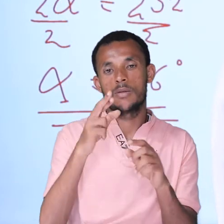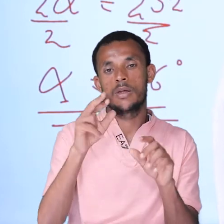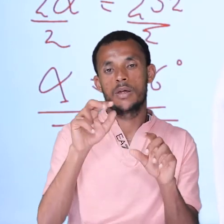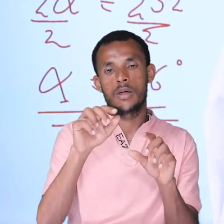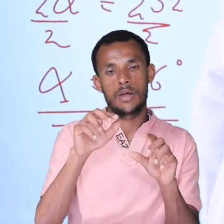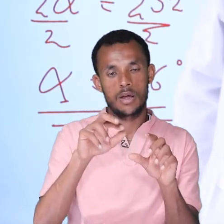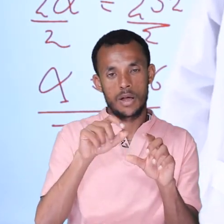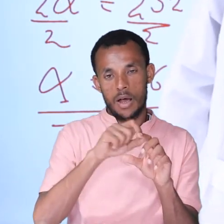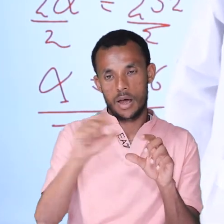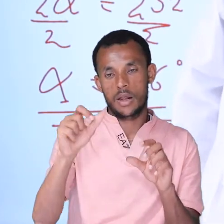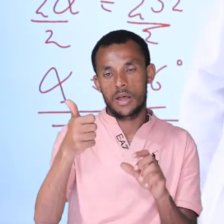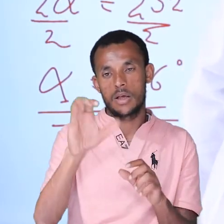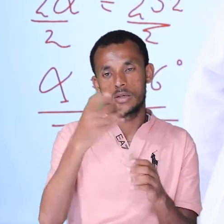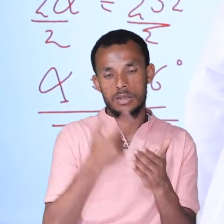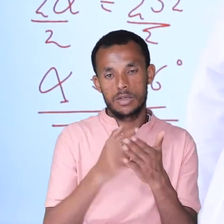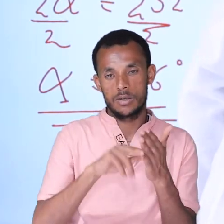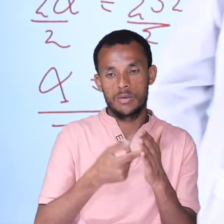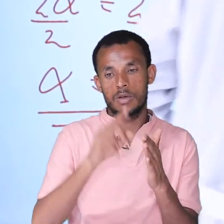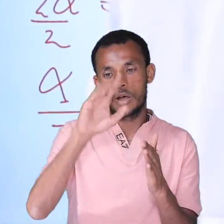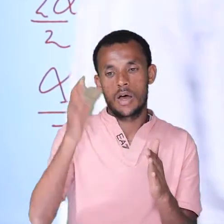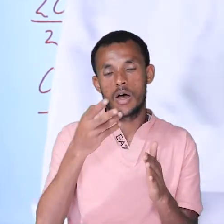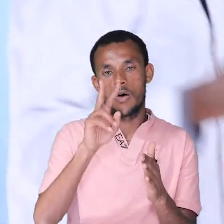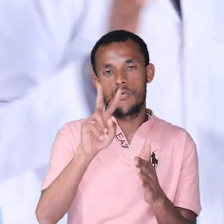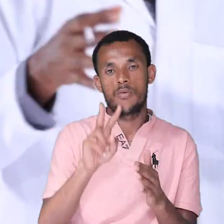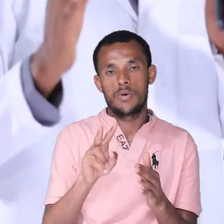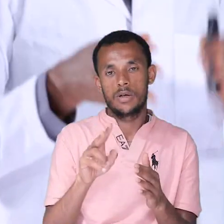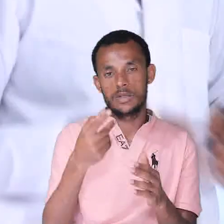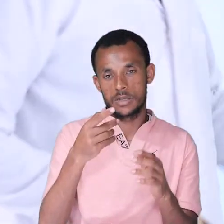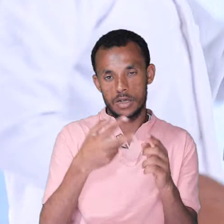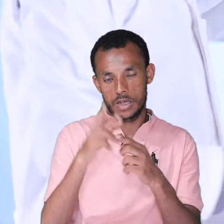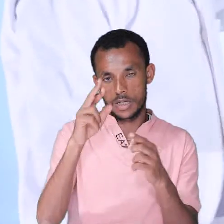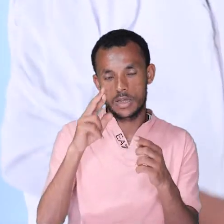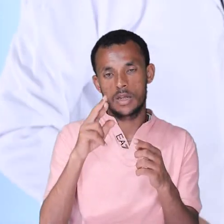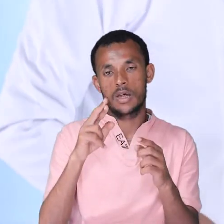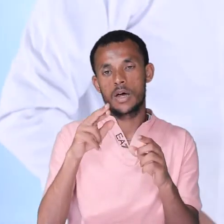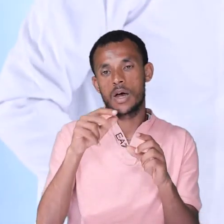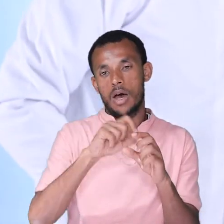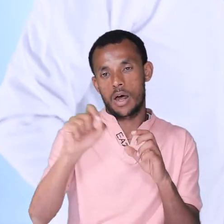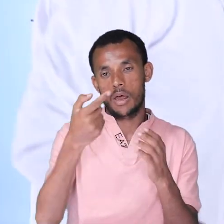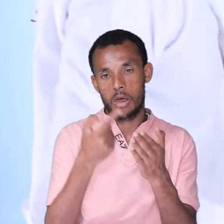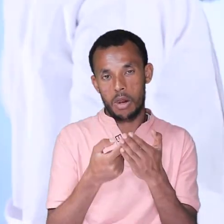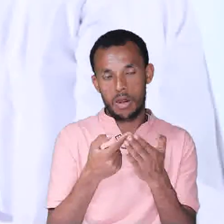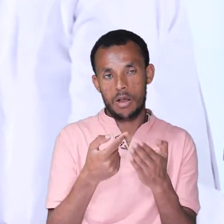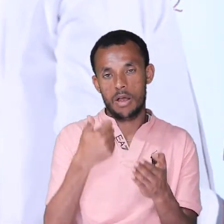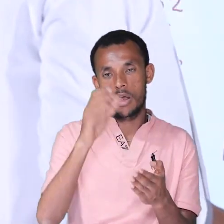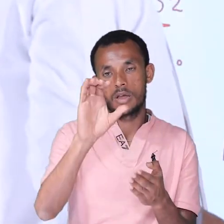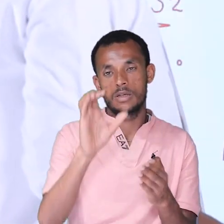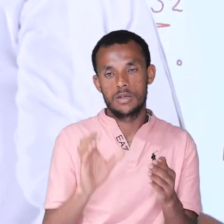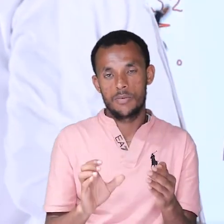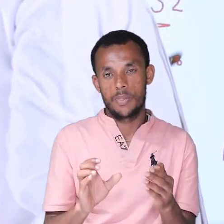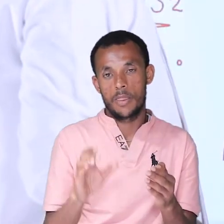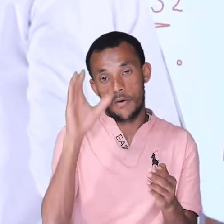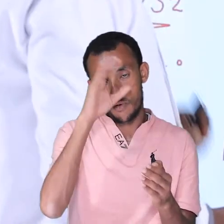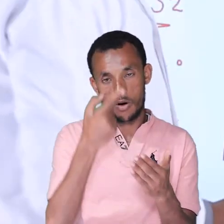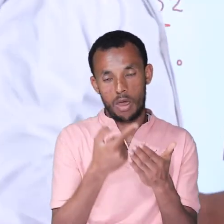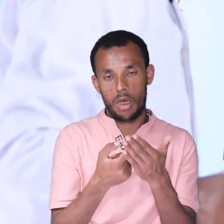AC. Therefore, this means half of, which one is the intercepted arc here? This the intercepted arc AC is